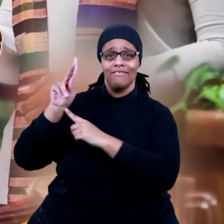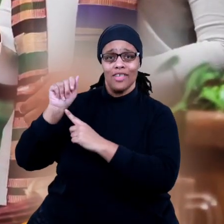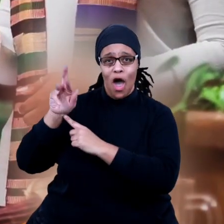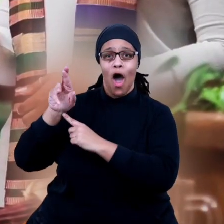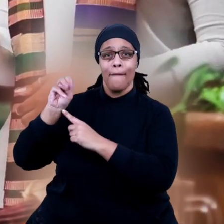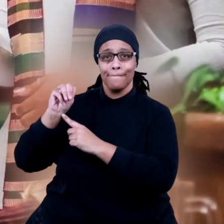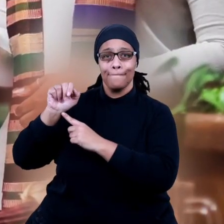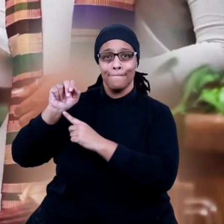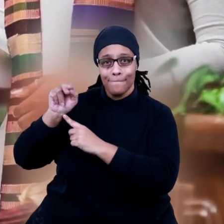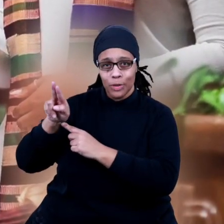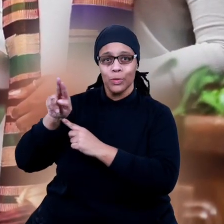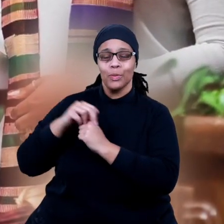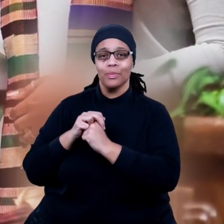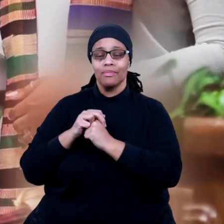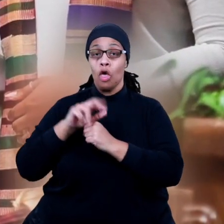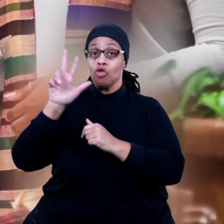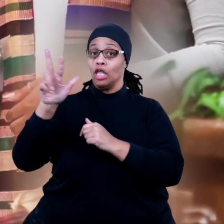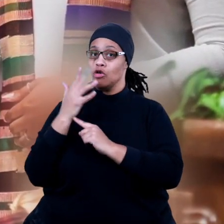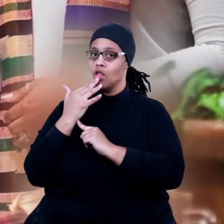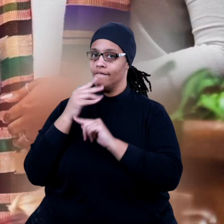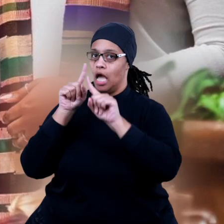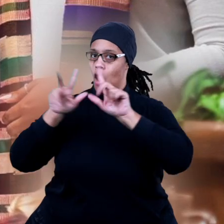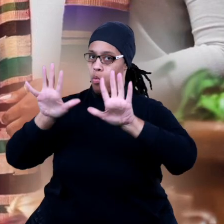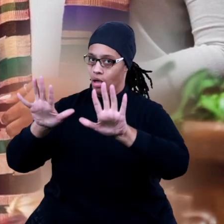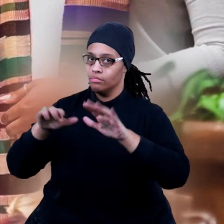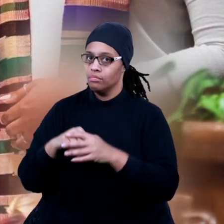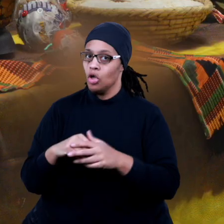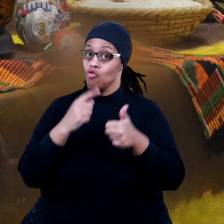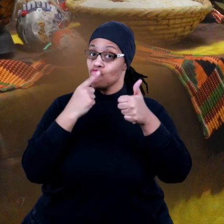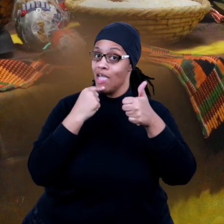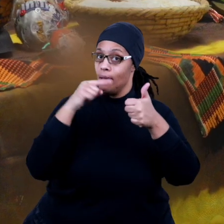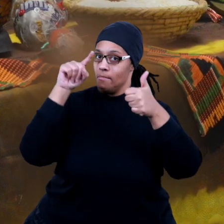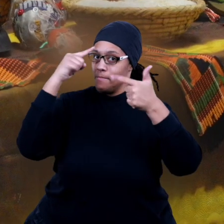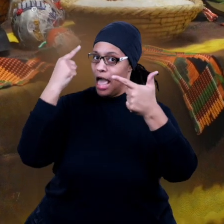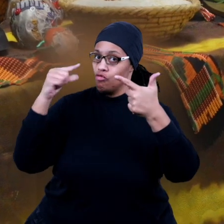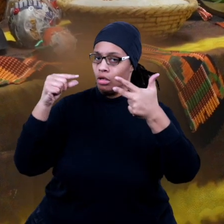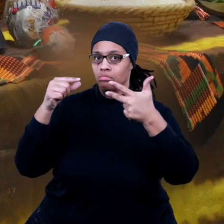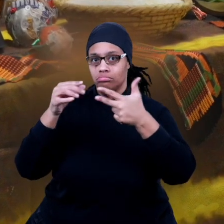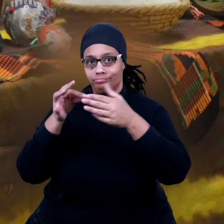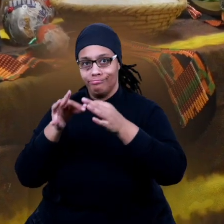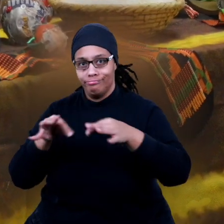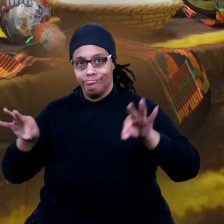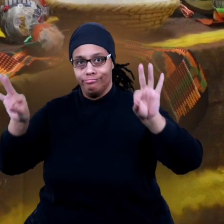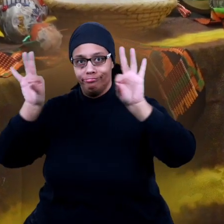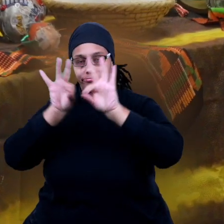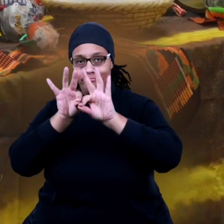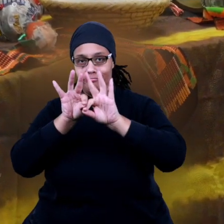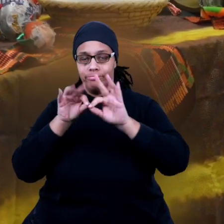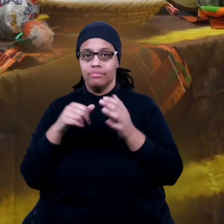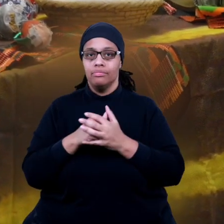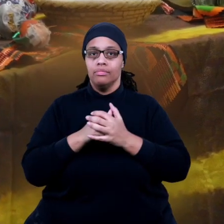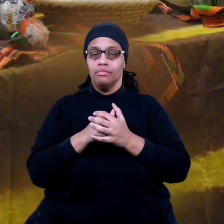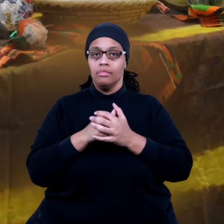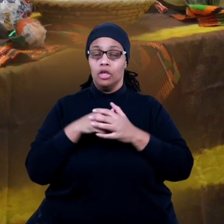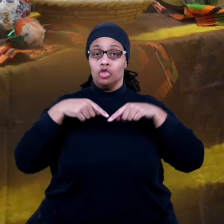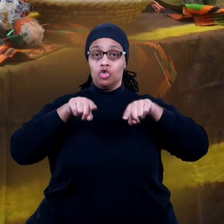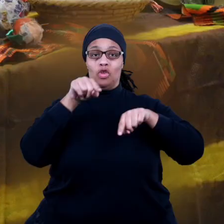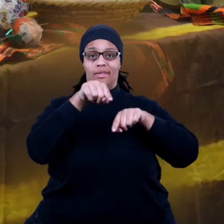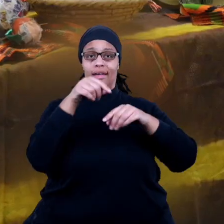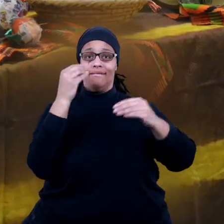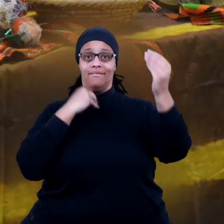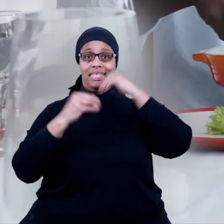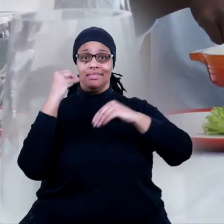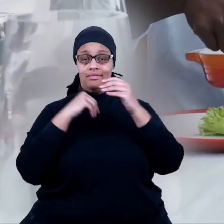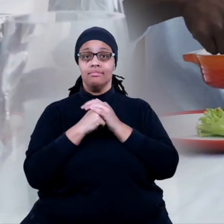Feast of Karamu. The 3 colors of Kwanzaa, red, black, and green, are especially important during